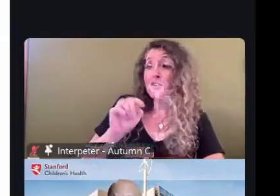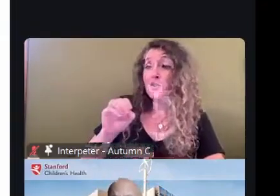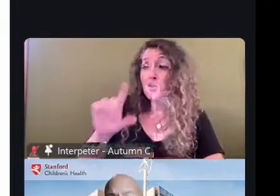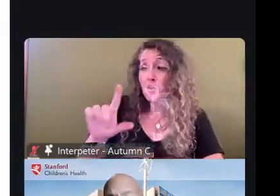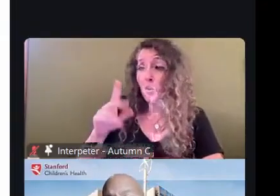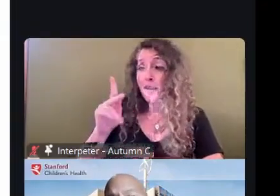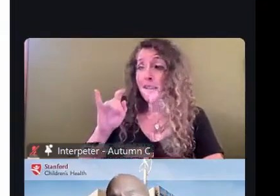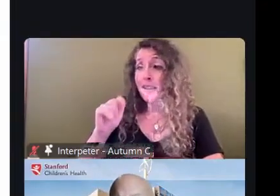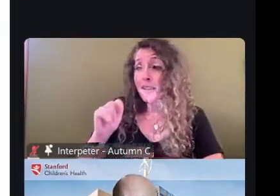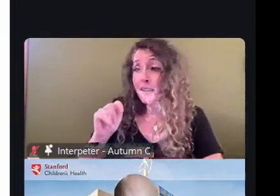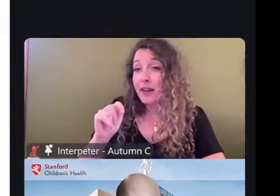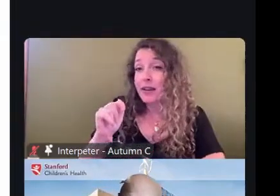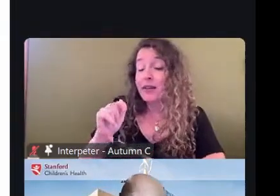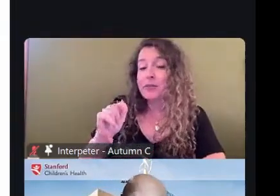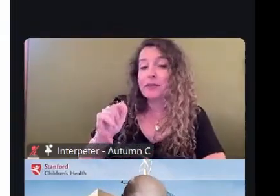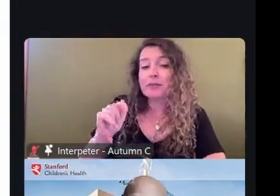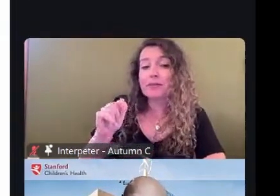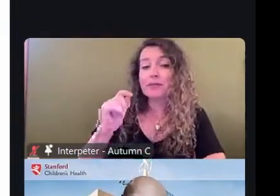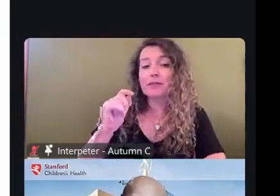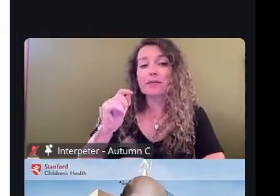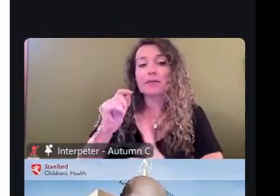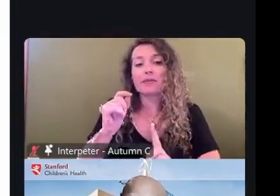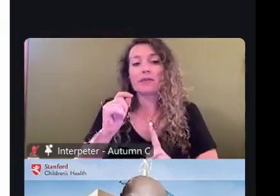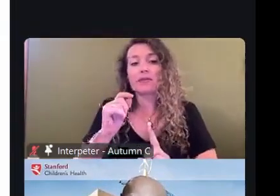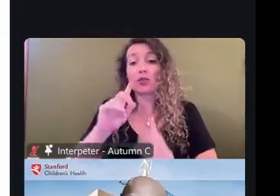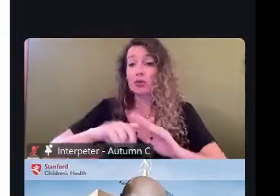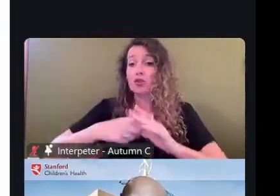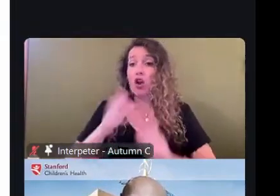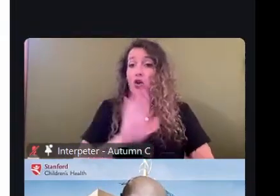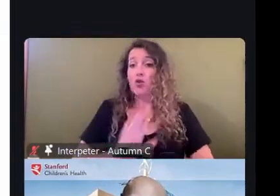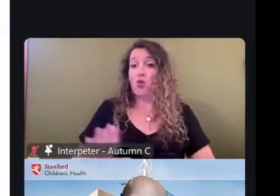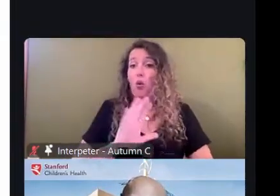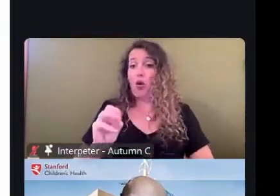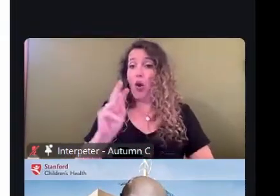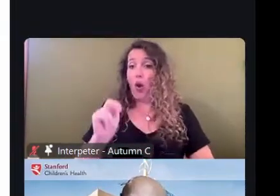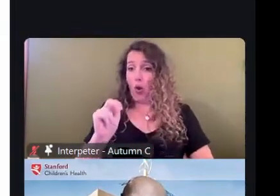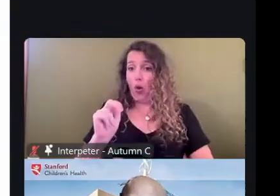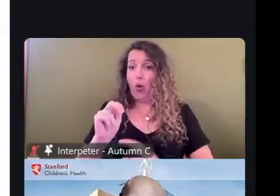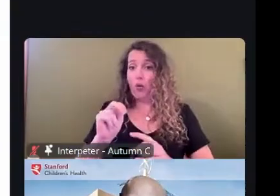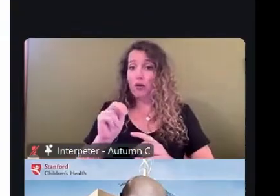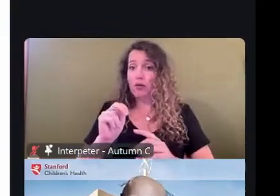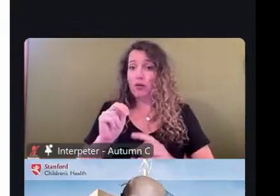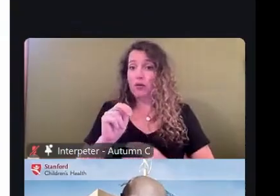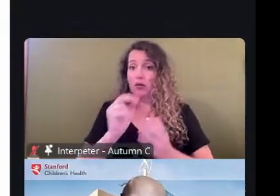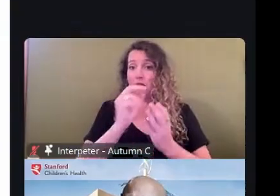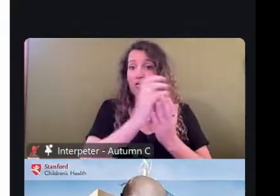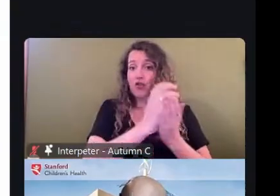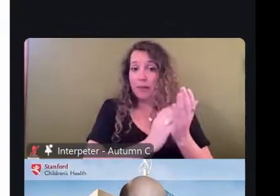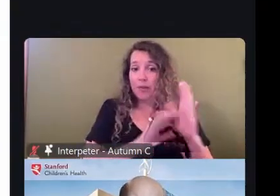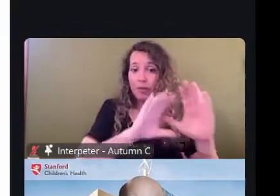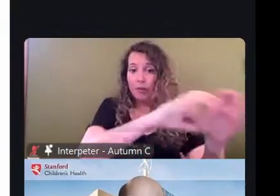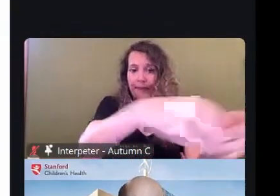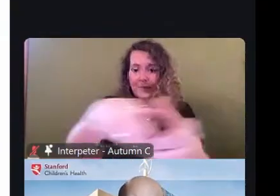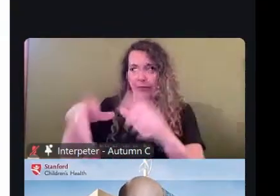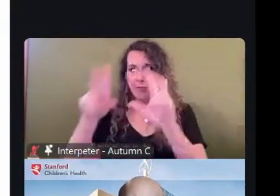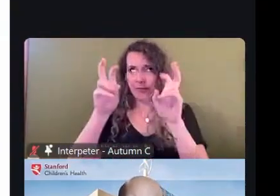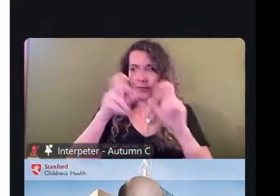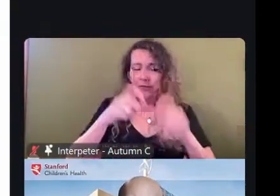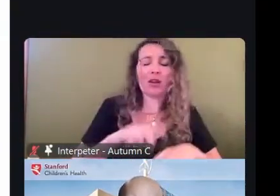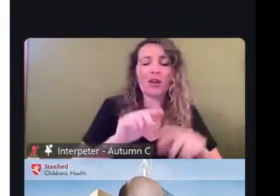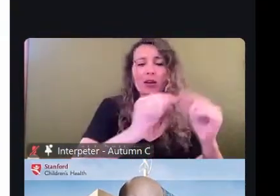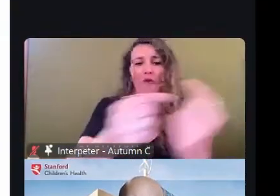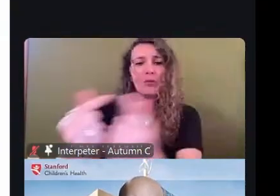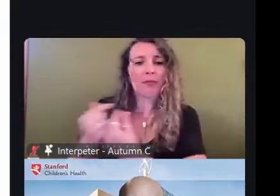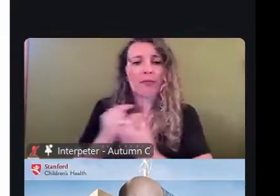own MSDCI chapter. And I know that the pre-existing MSDCI national chapters